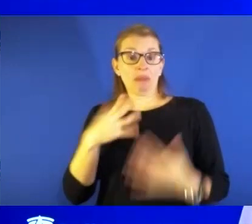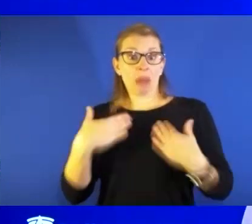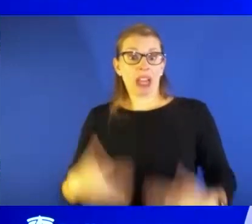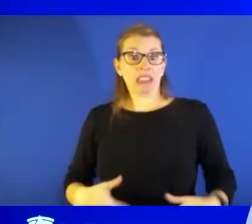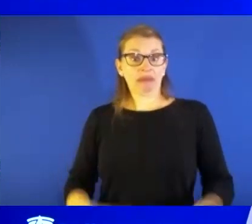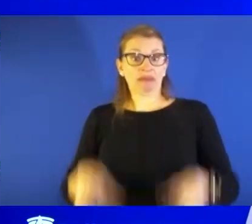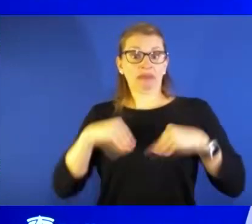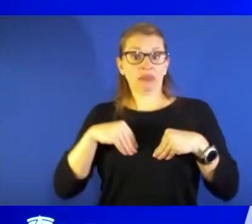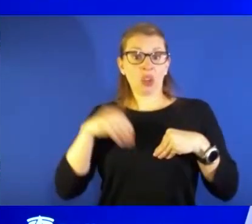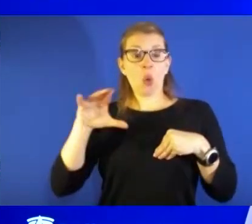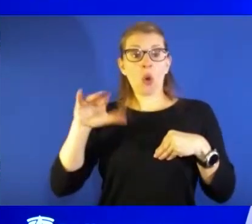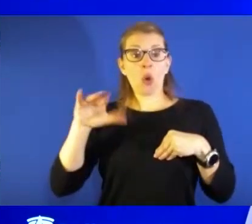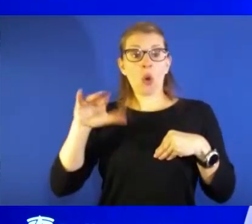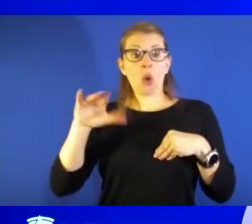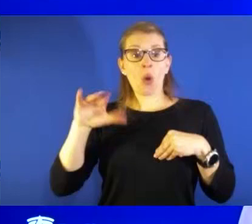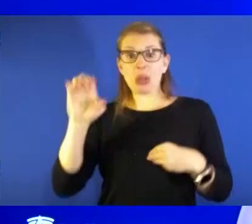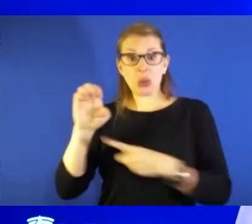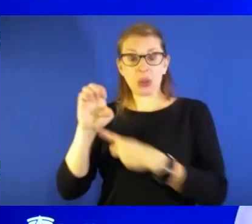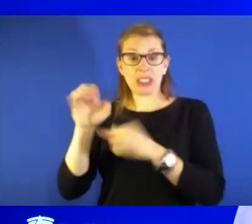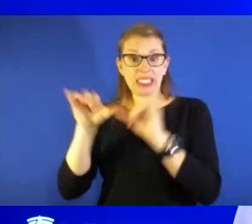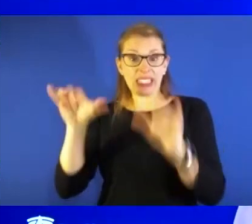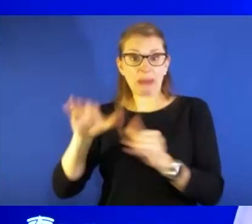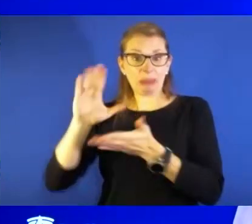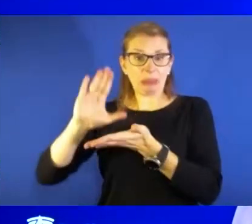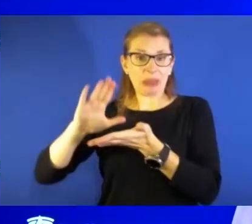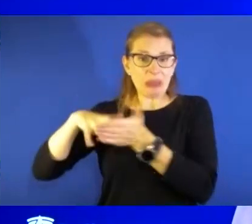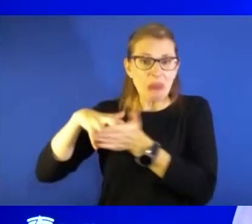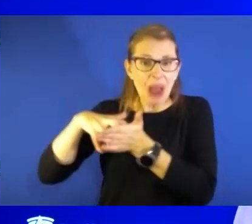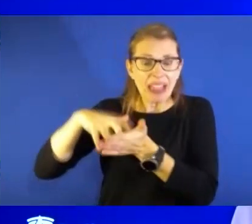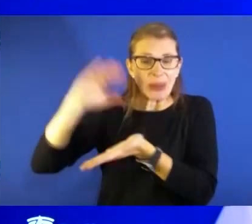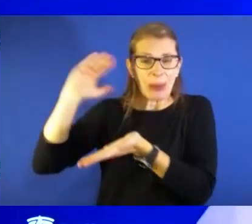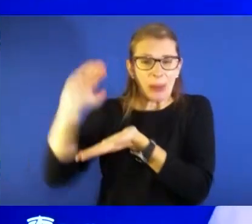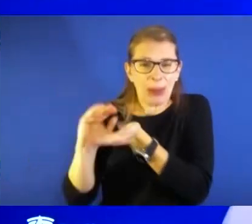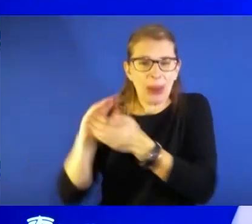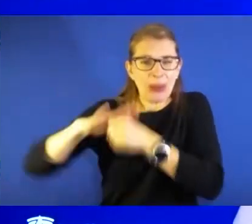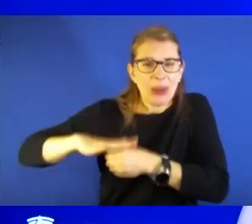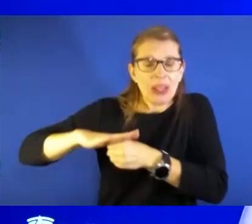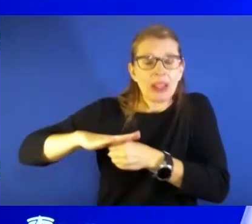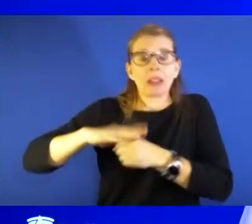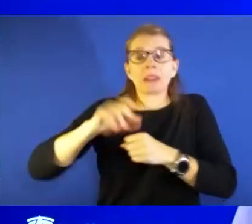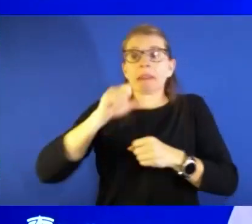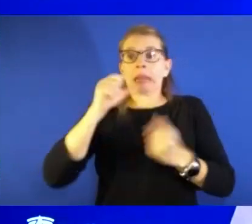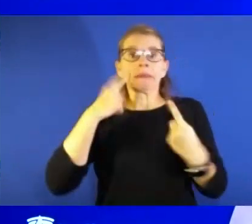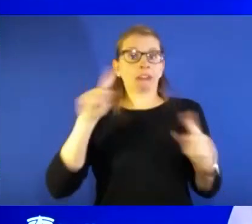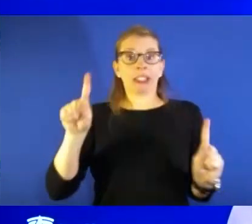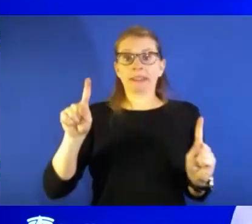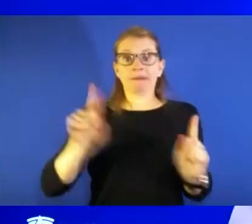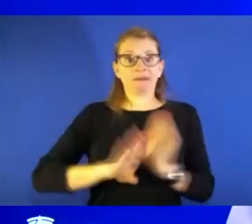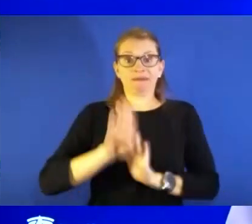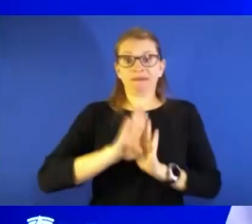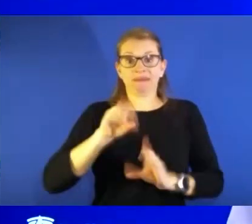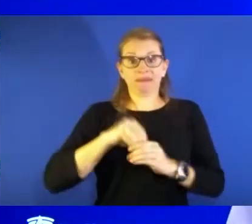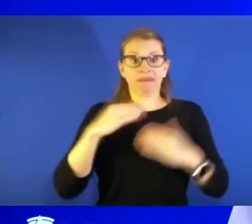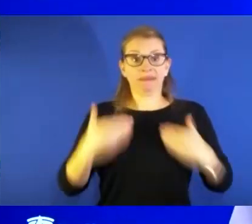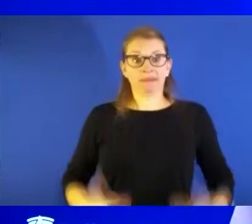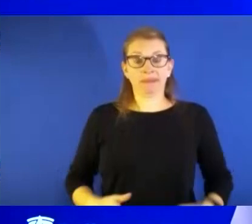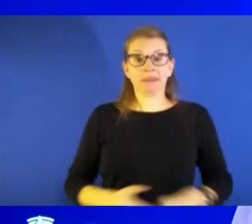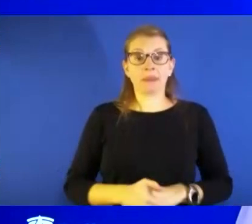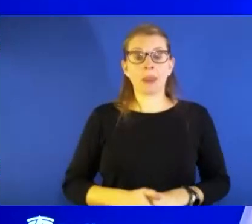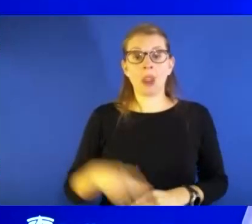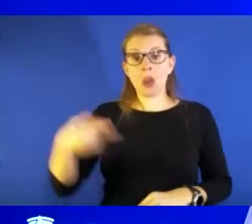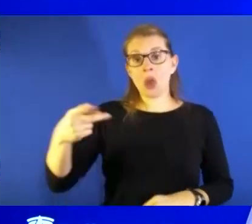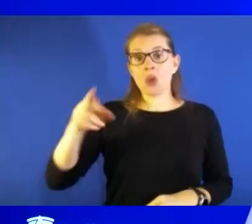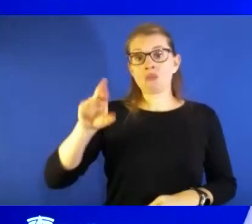be so suppressed that it won't work? I would be concerned with things like we heard about, pertussis or whooping